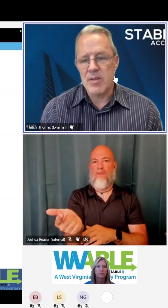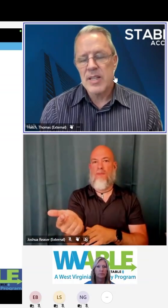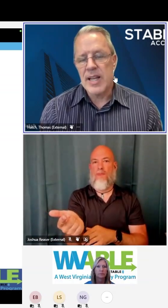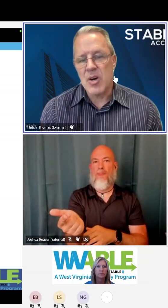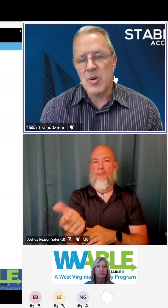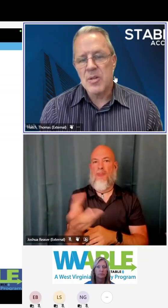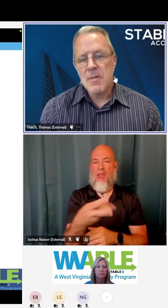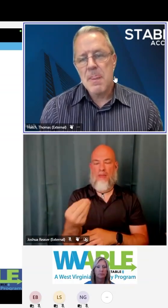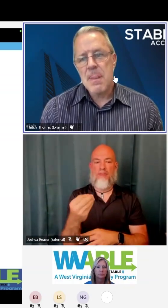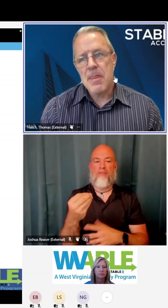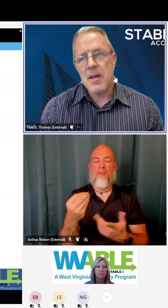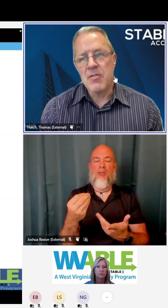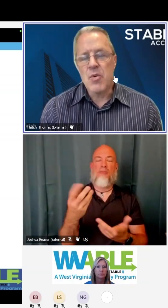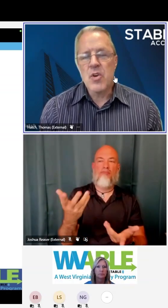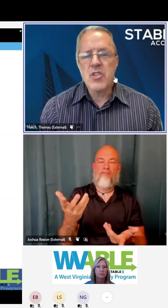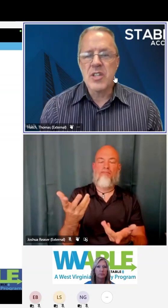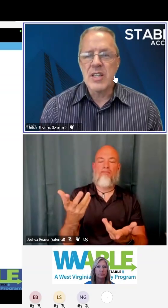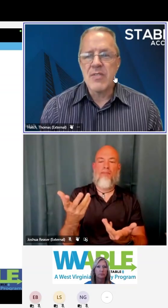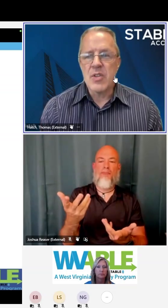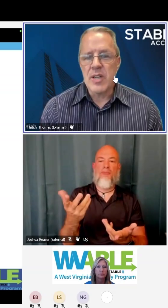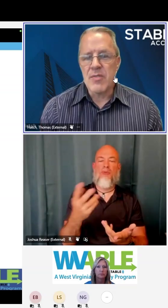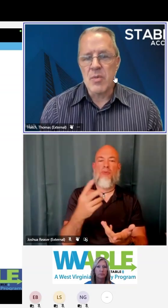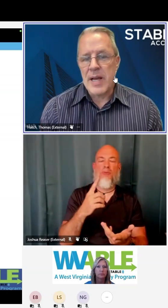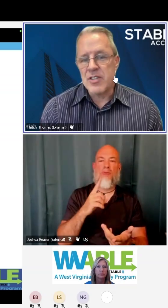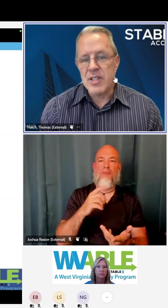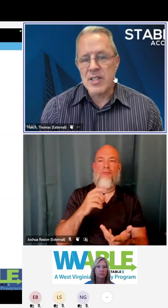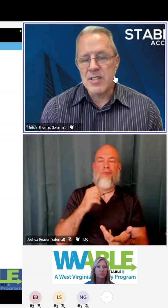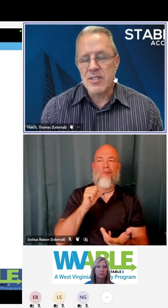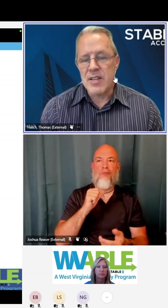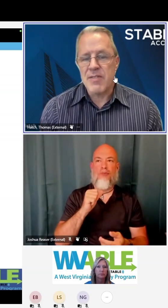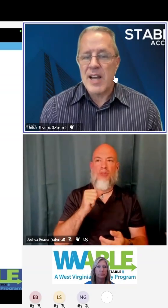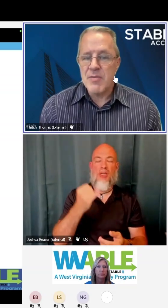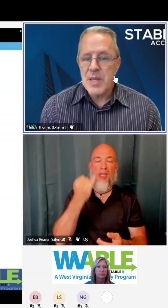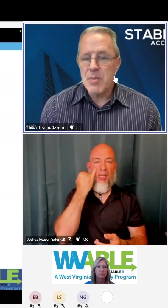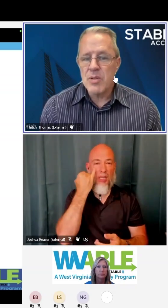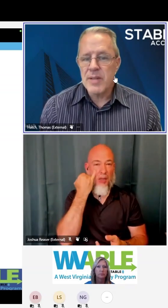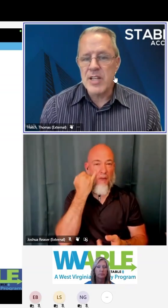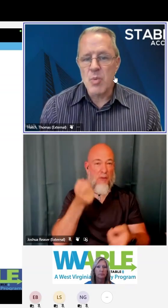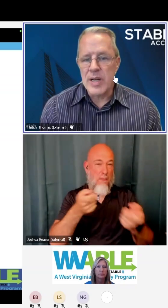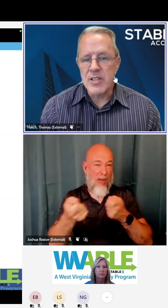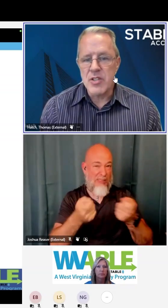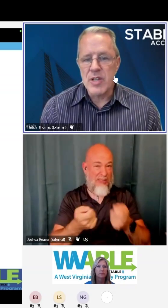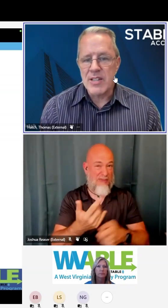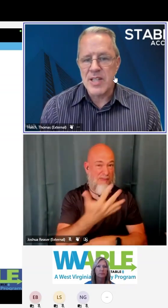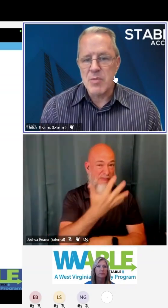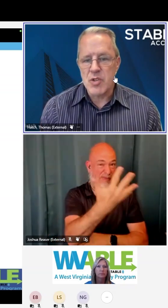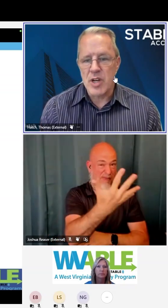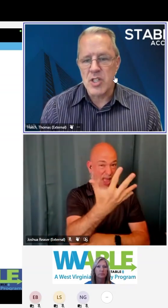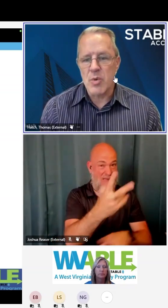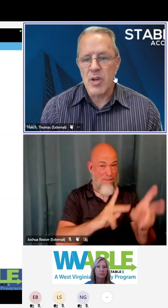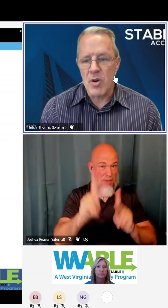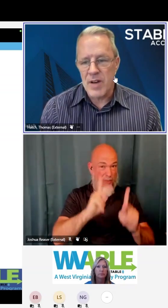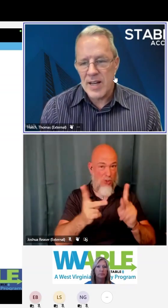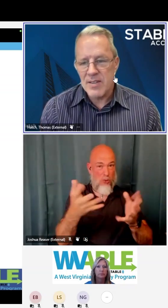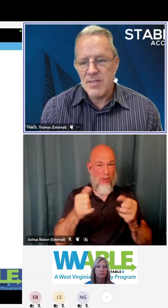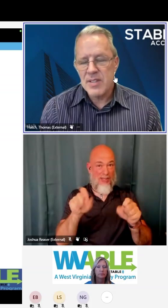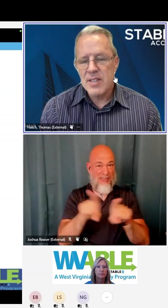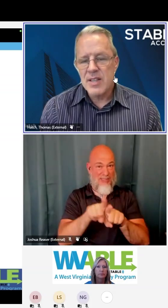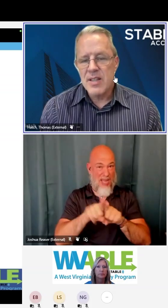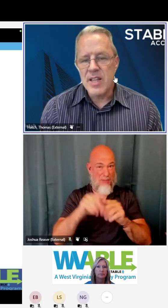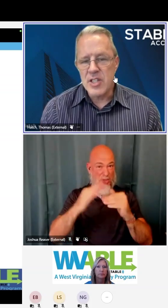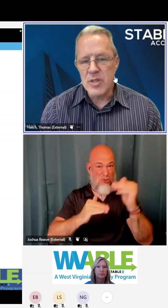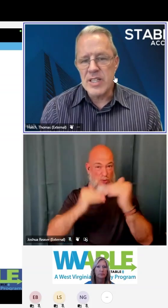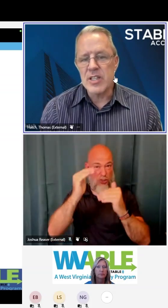stable account. Now, unfortunately, if you're managing, let's say 5 people, and you're wanting to do that same structure with all